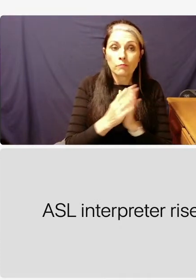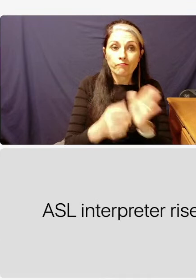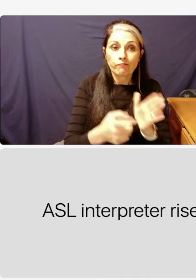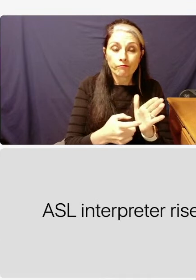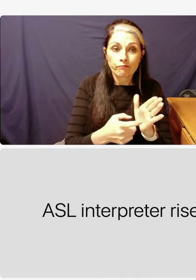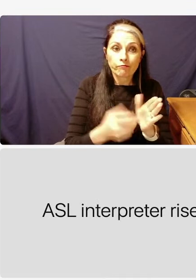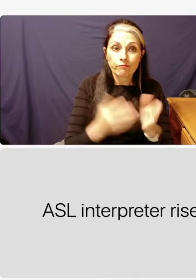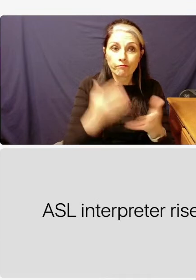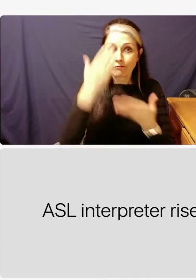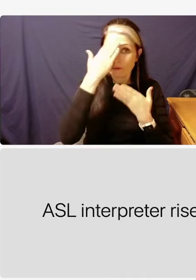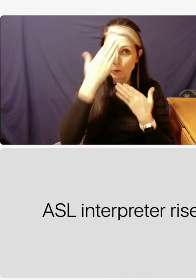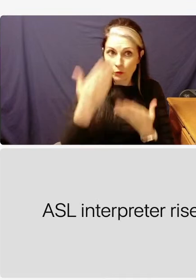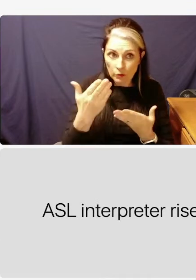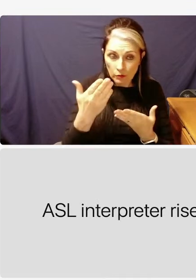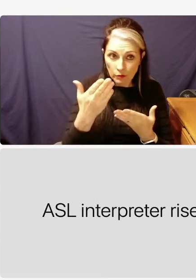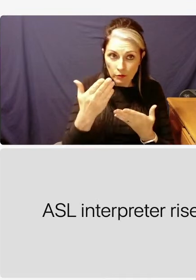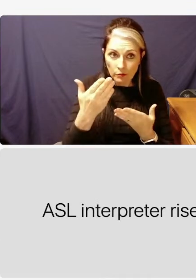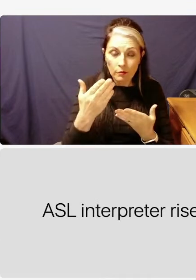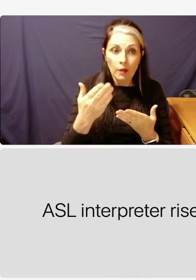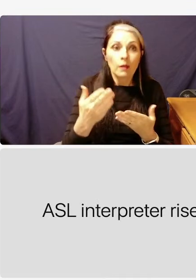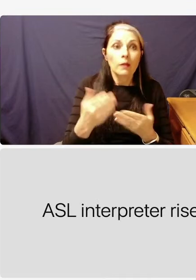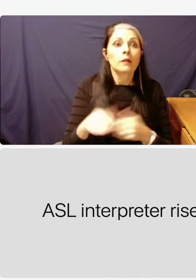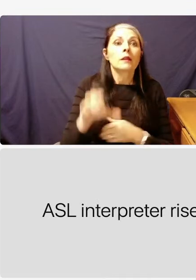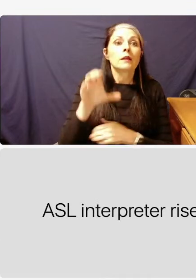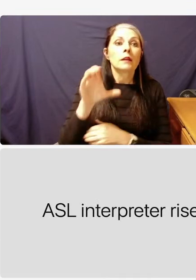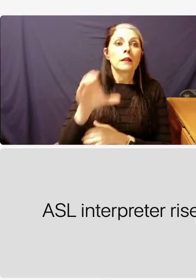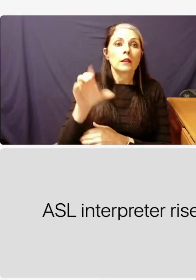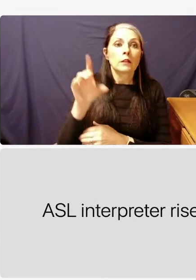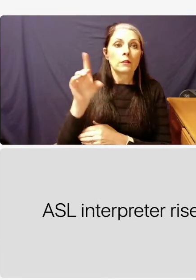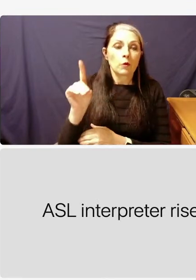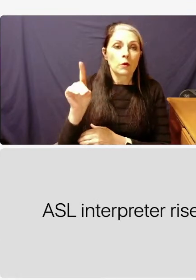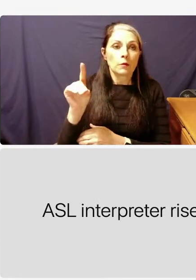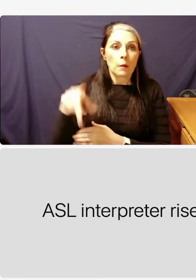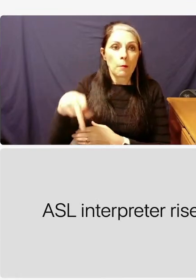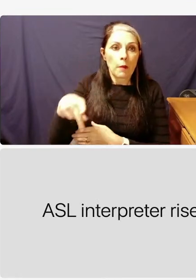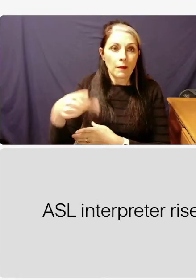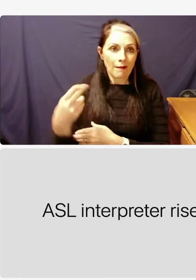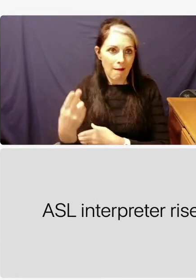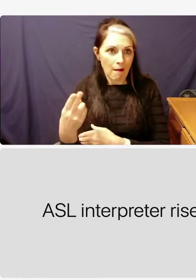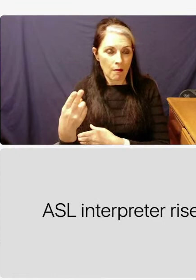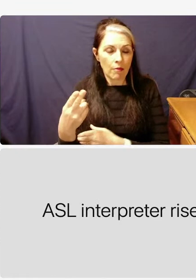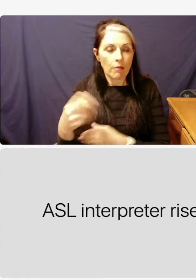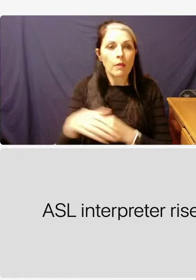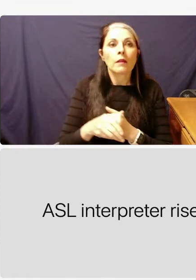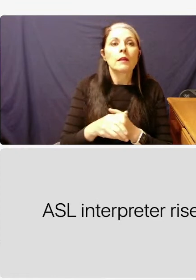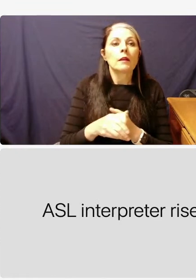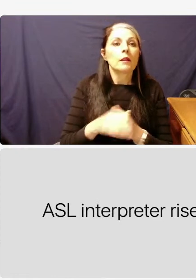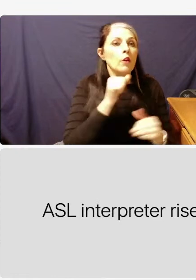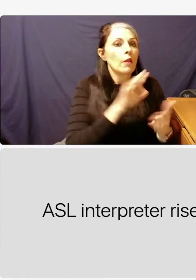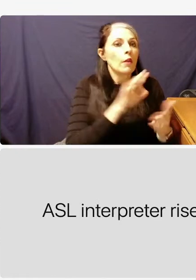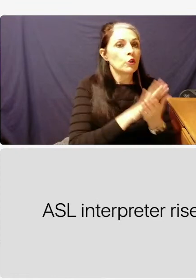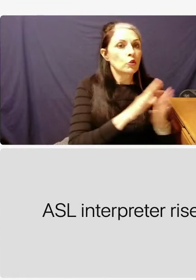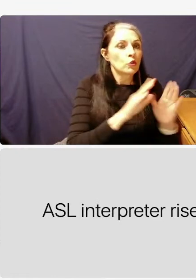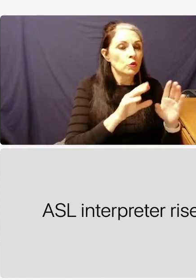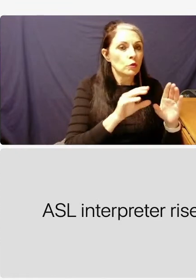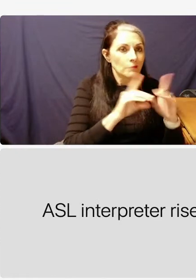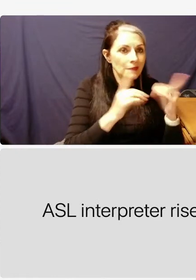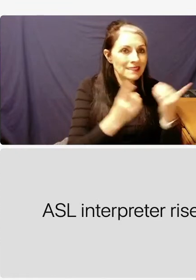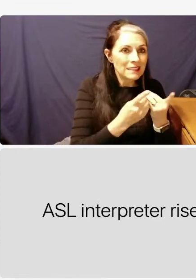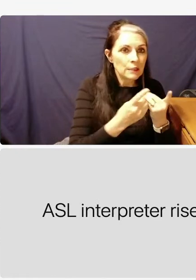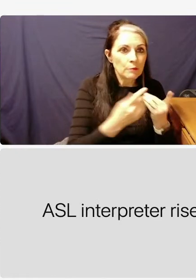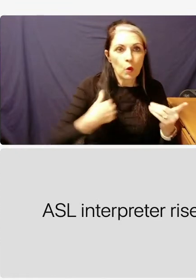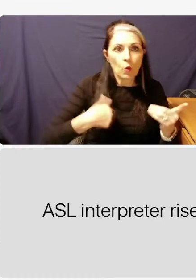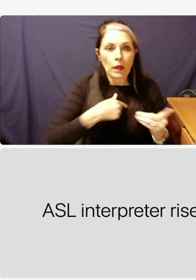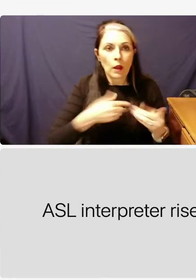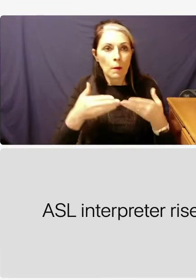health certainly not the school district but we have to comply being that we are a public agency and holding a public meeting so again uh just a gentle reminder please wait your